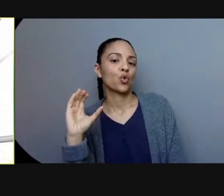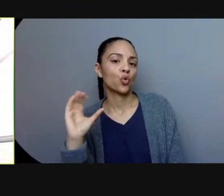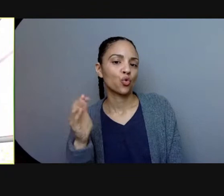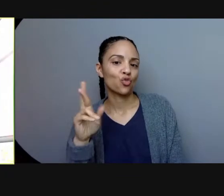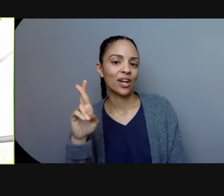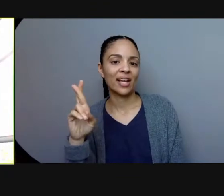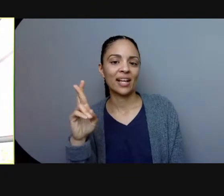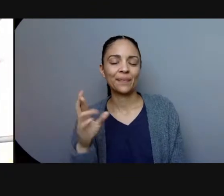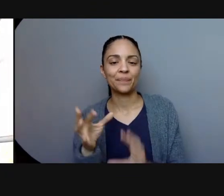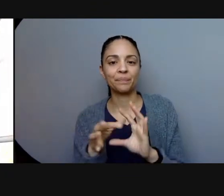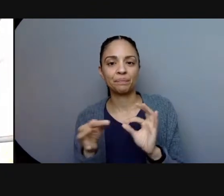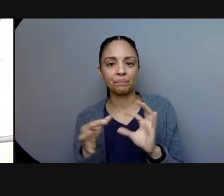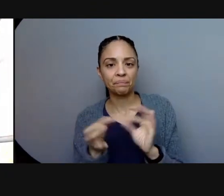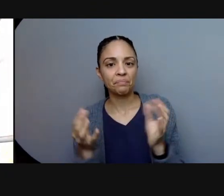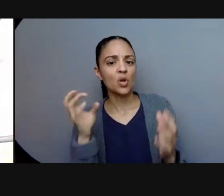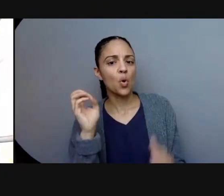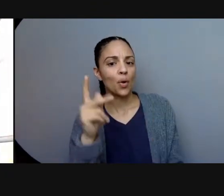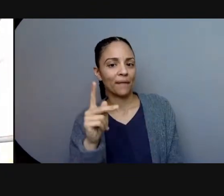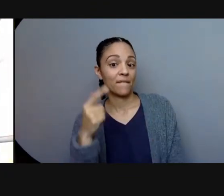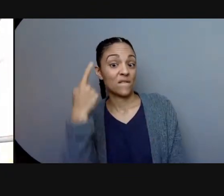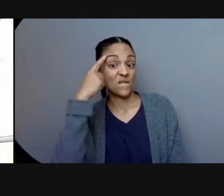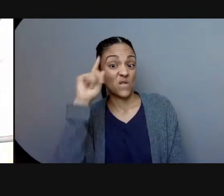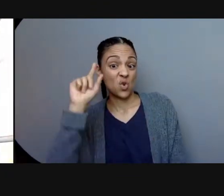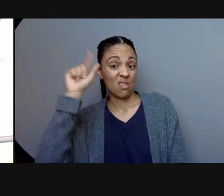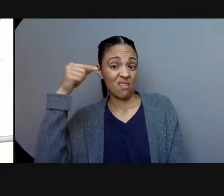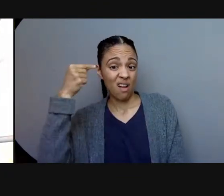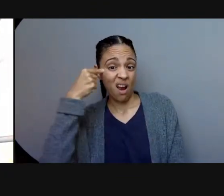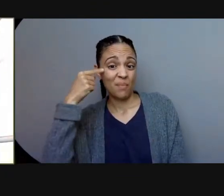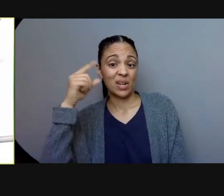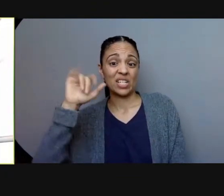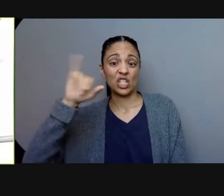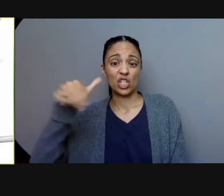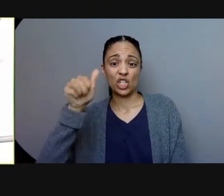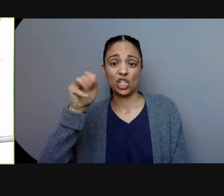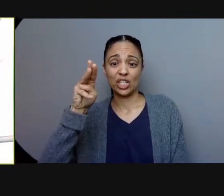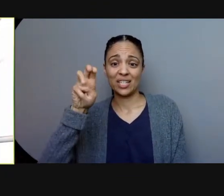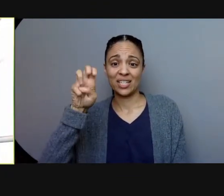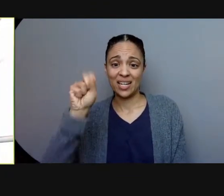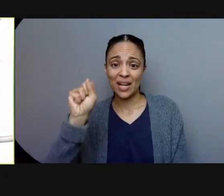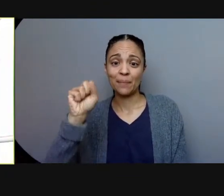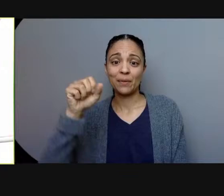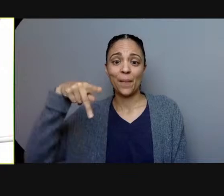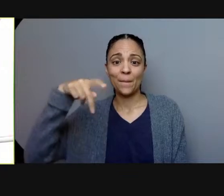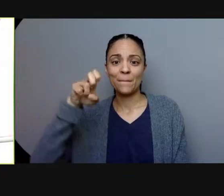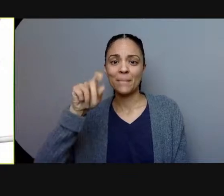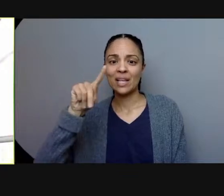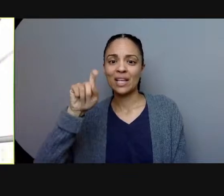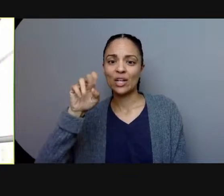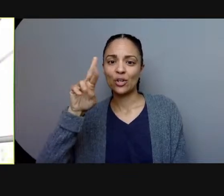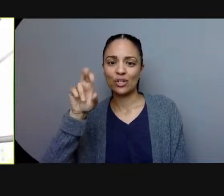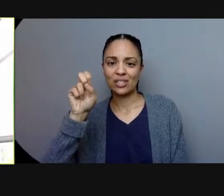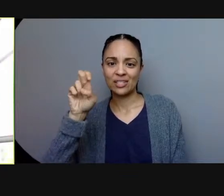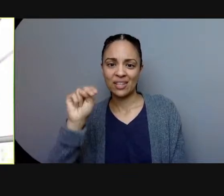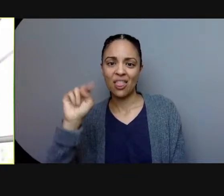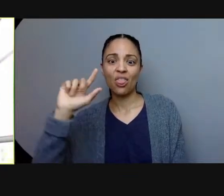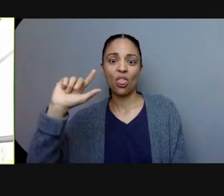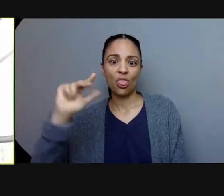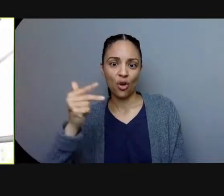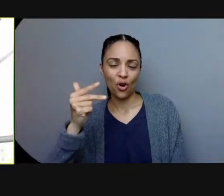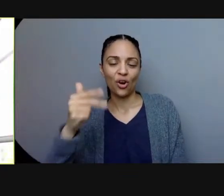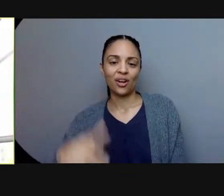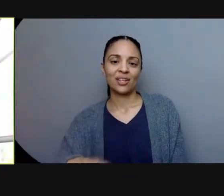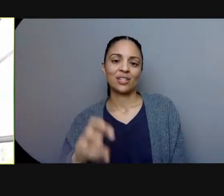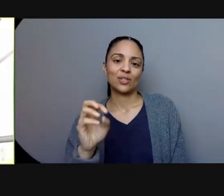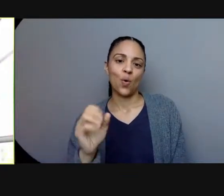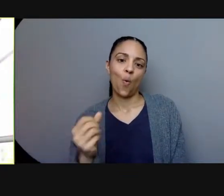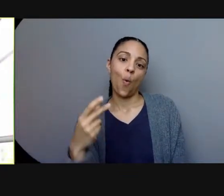III. The family and those call me Jimmy, but coming into that whole street dance thing,